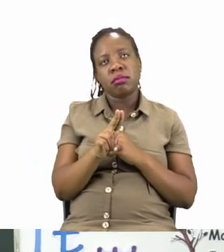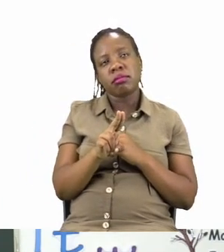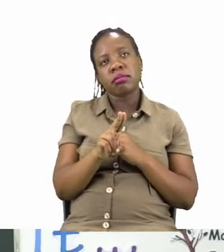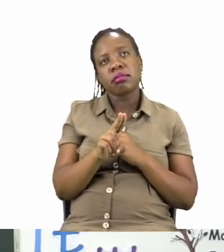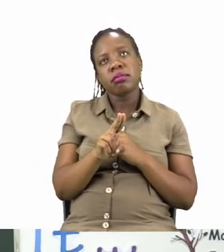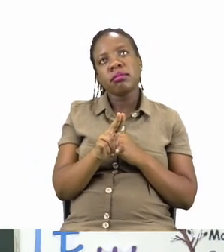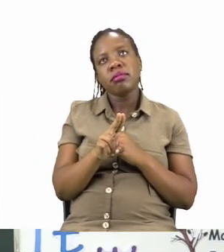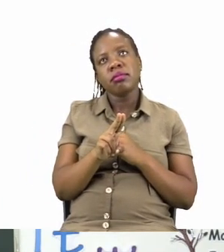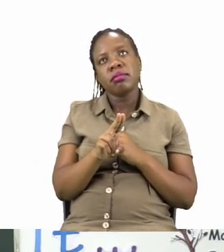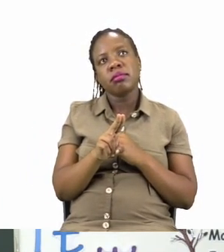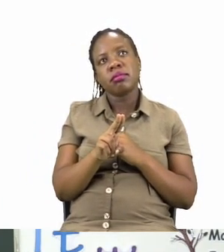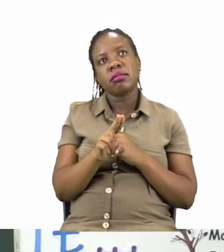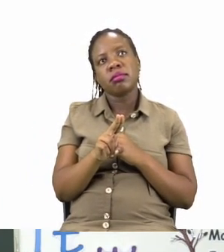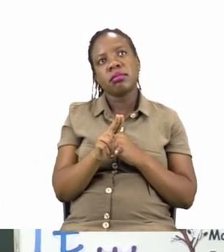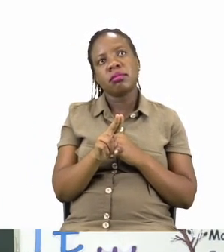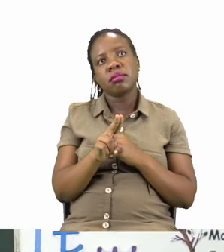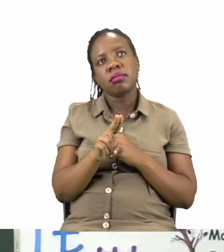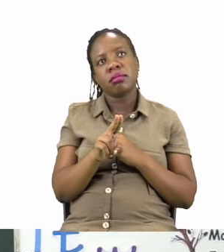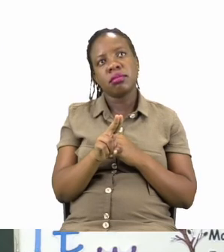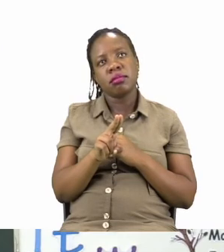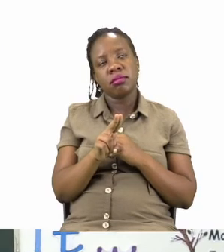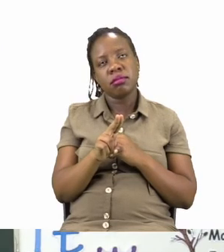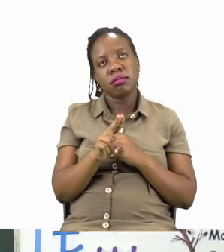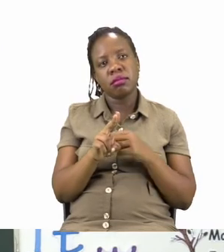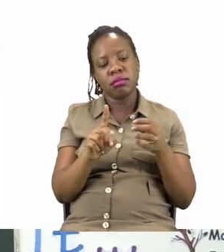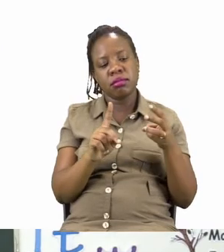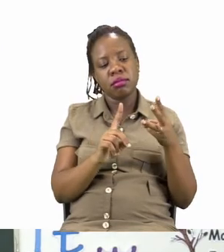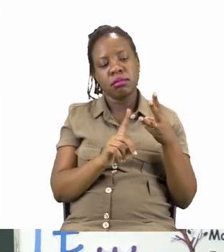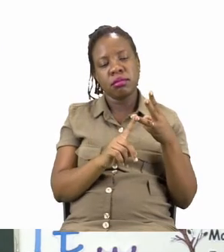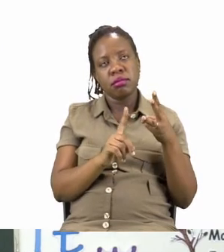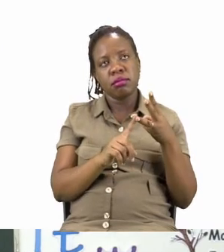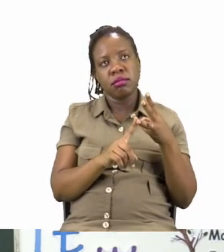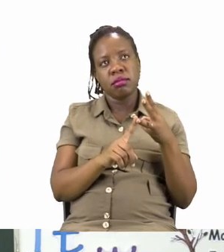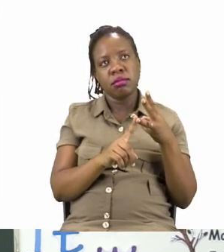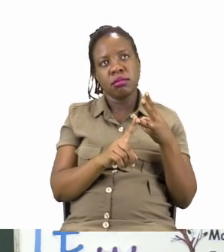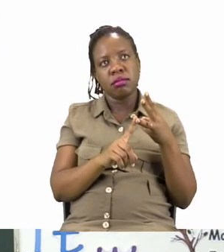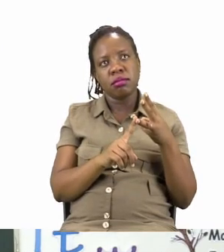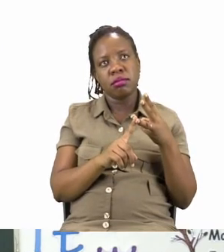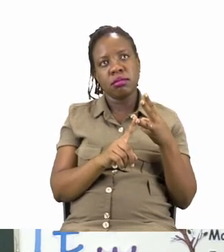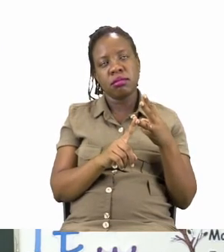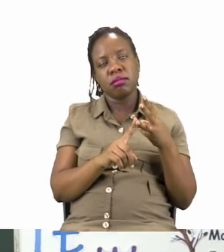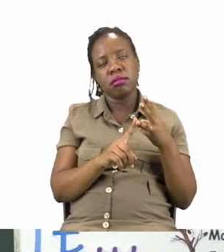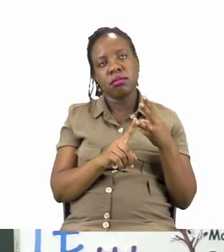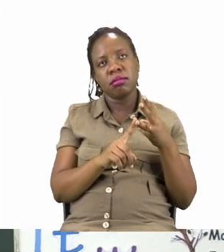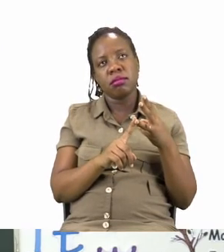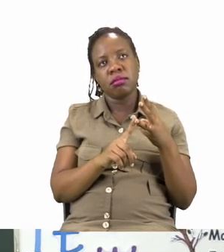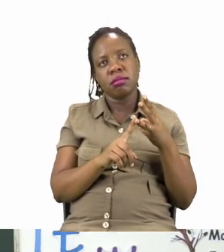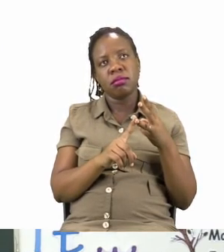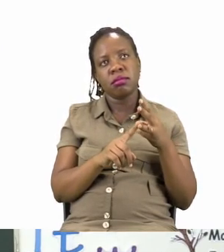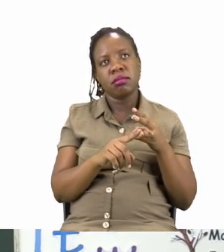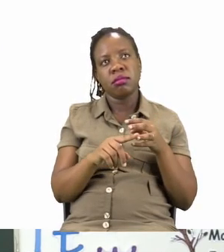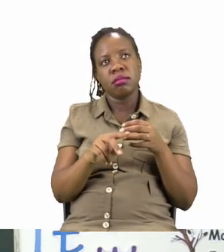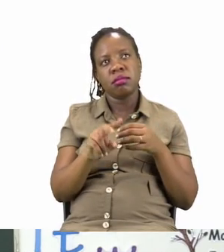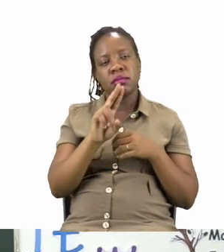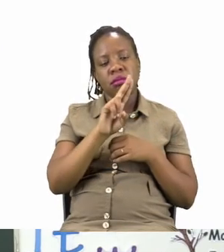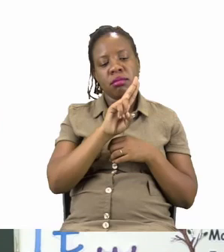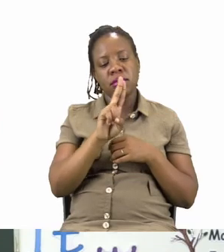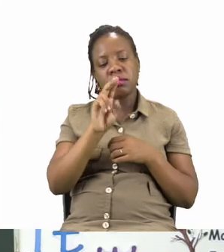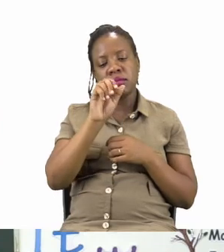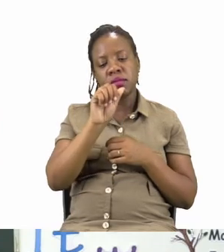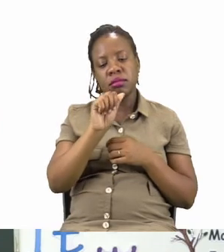list. Now let's try and find the last or the third word from my list. The third word is the word